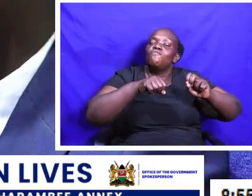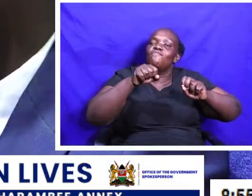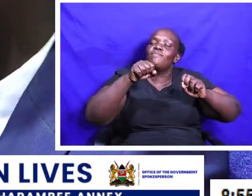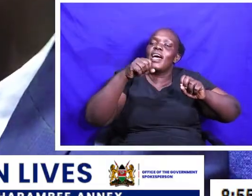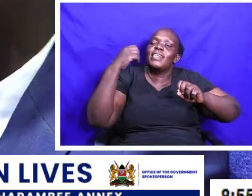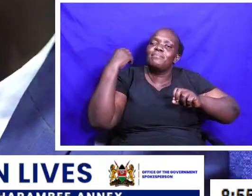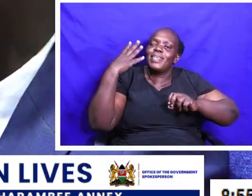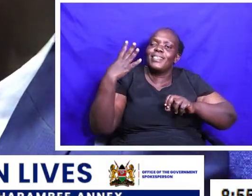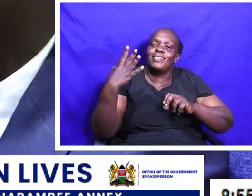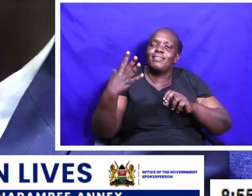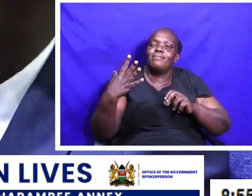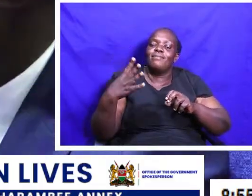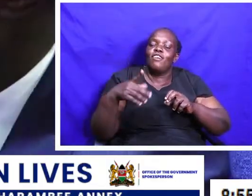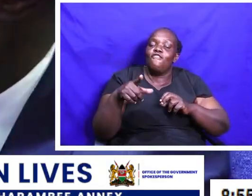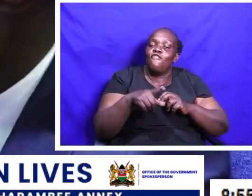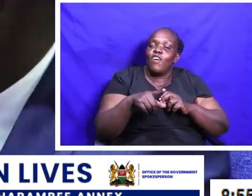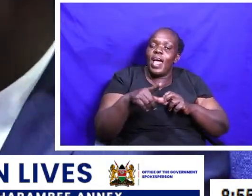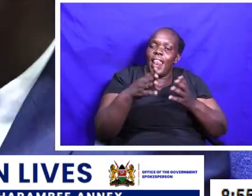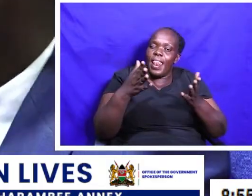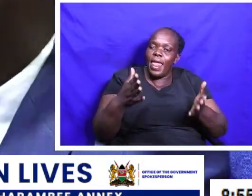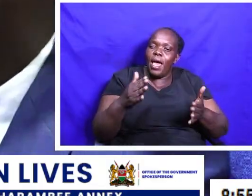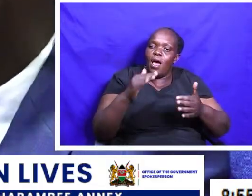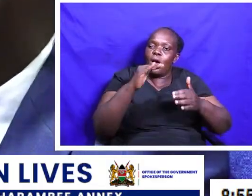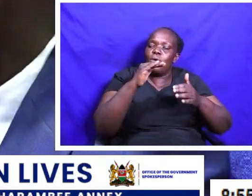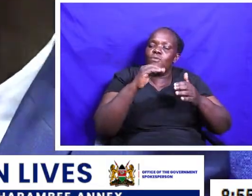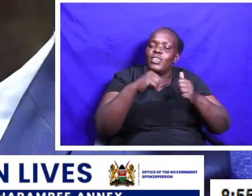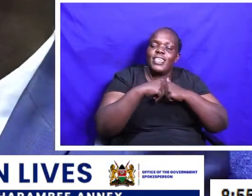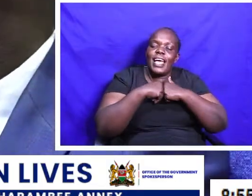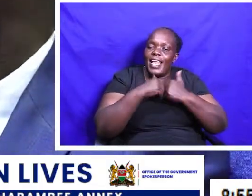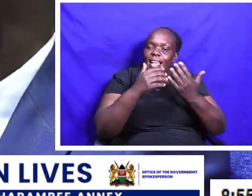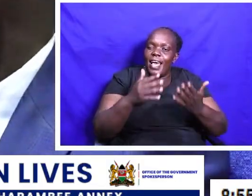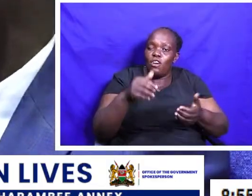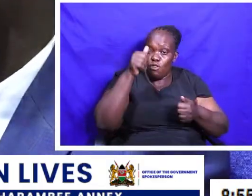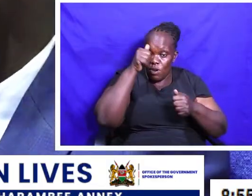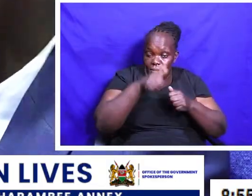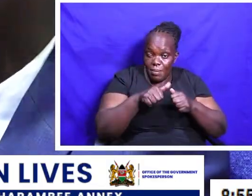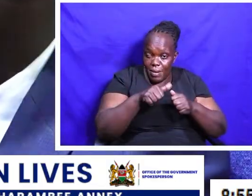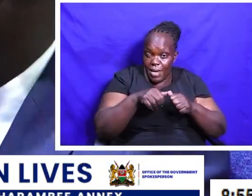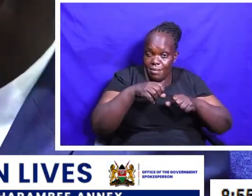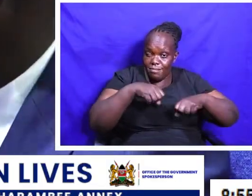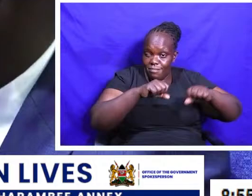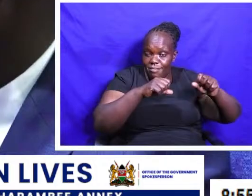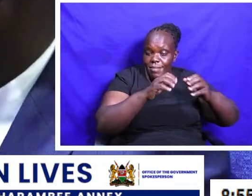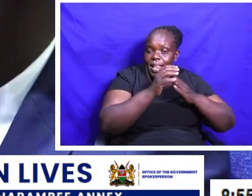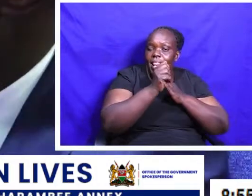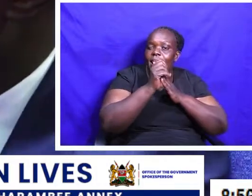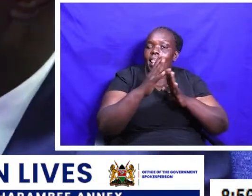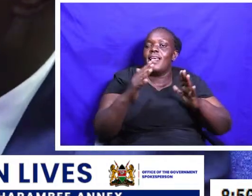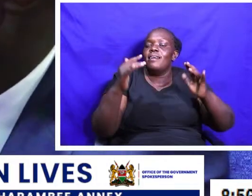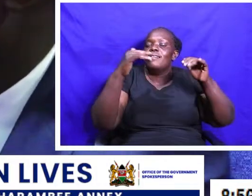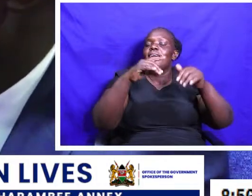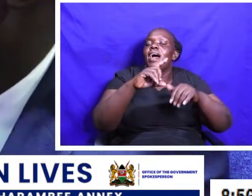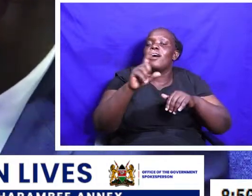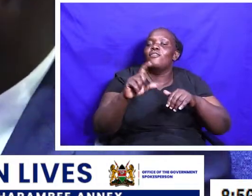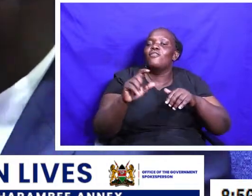and also the cost of fuel has been a challenge. And I remember when you went with the boda